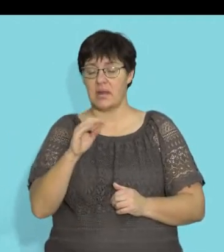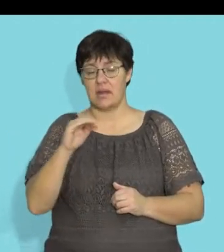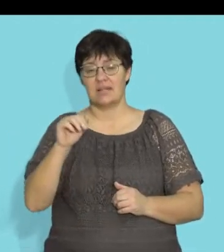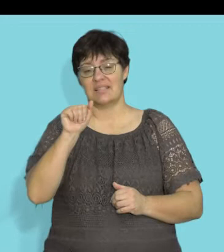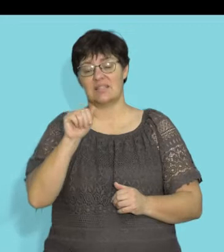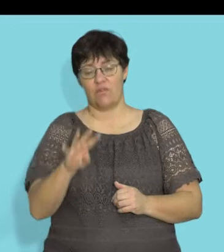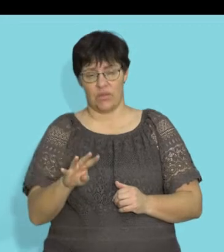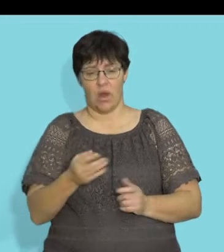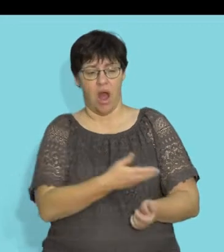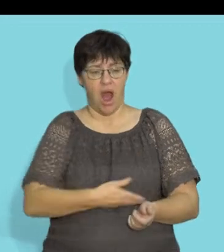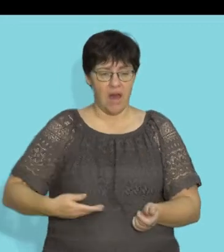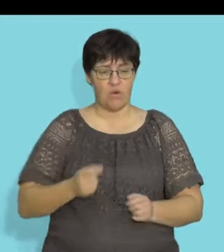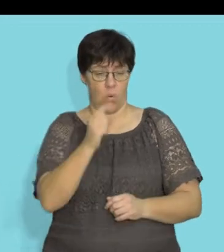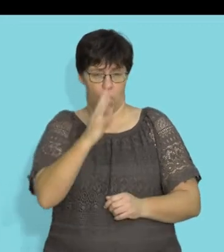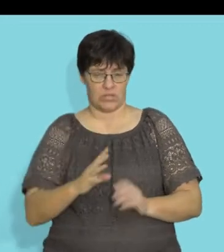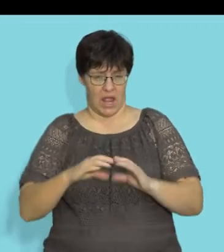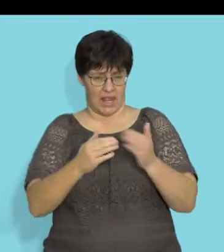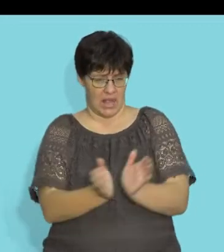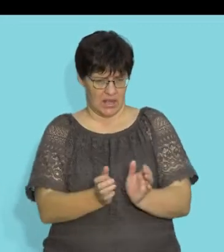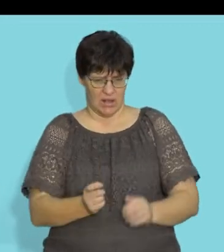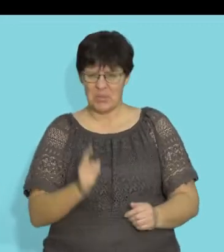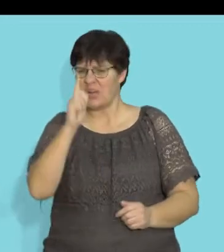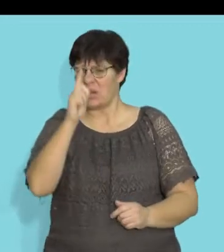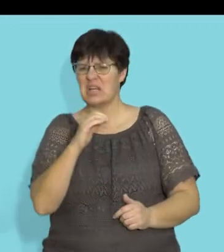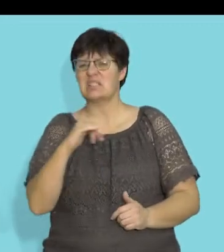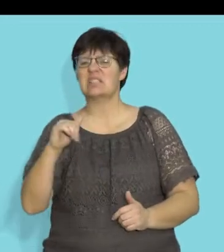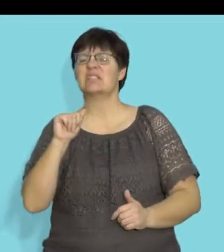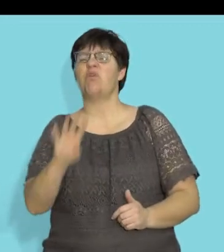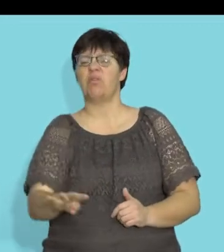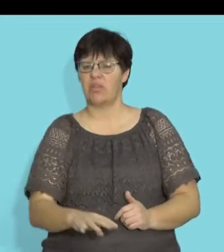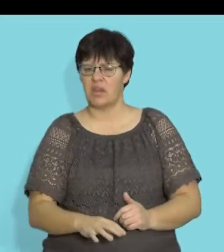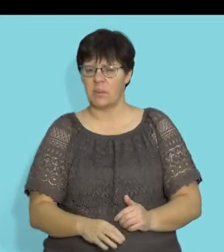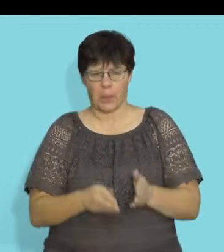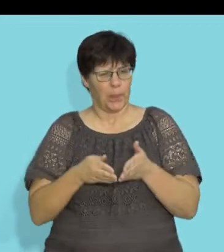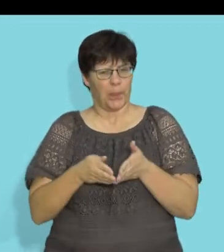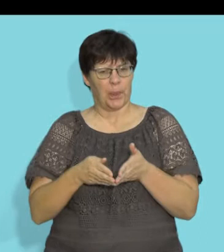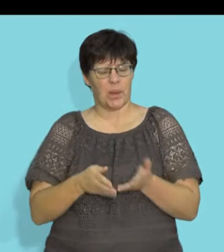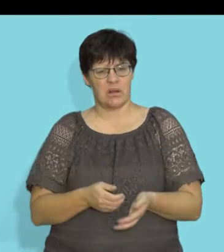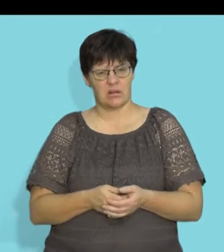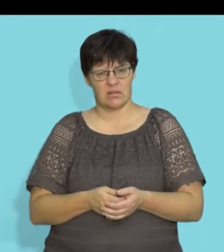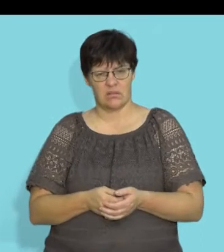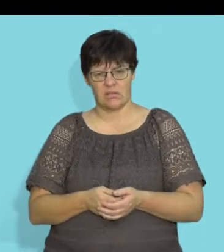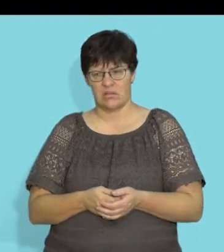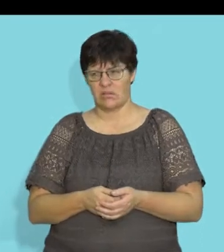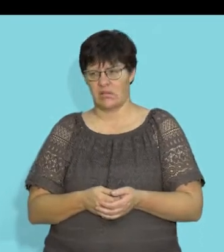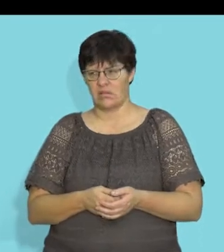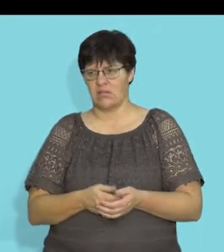cake. We want half a cake or a quarter of a cake. If I then come and say you're going to have 1 over